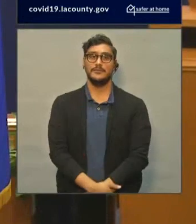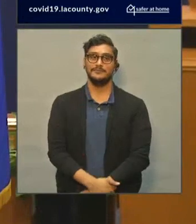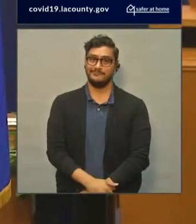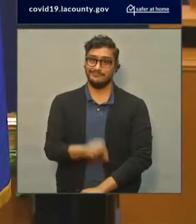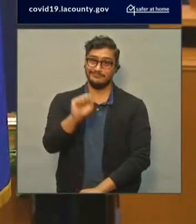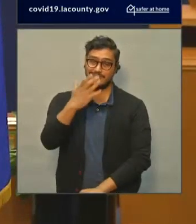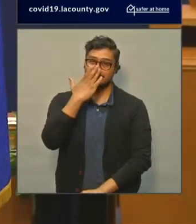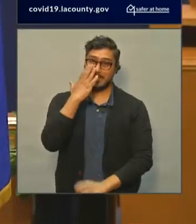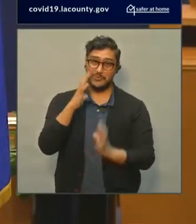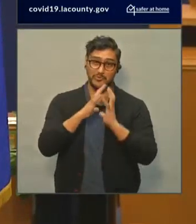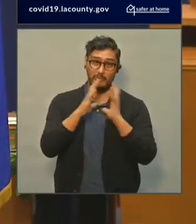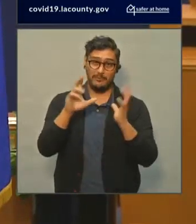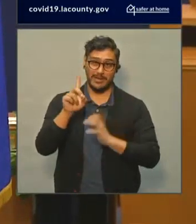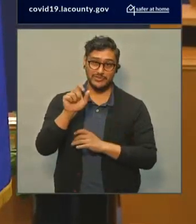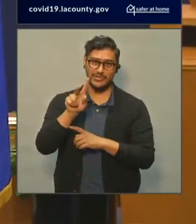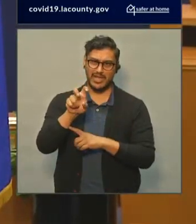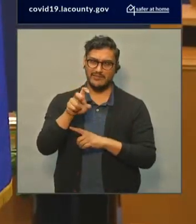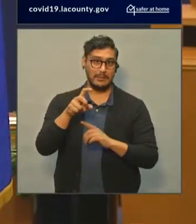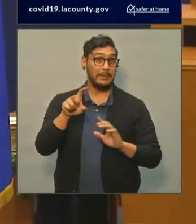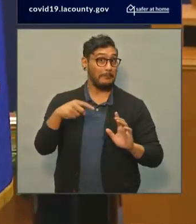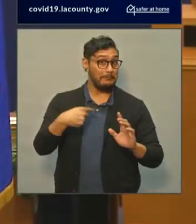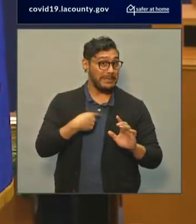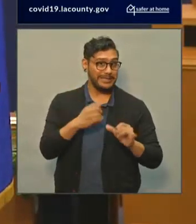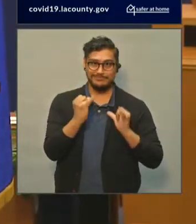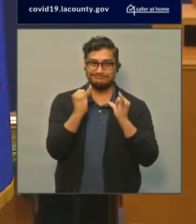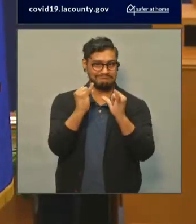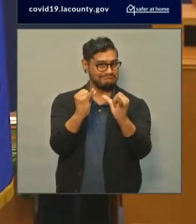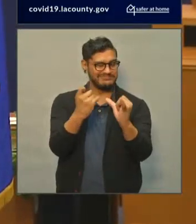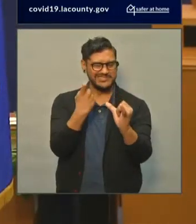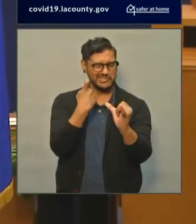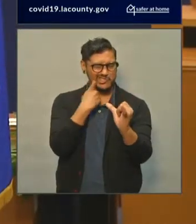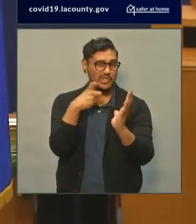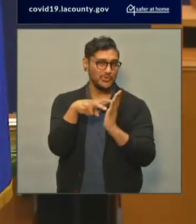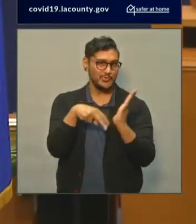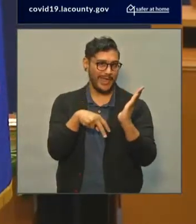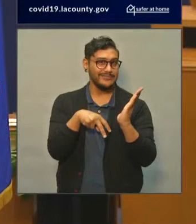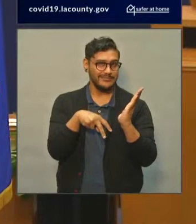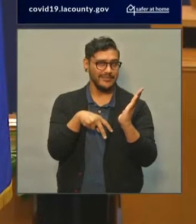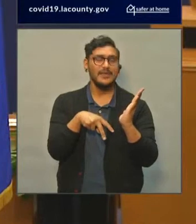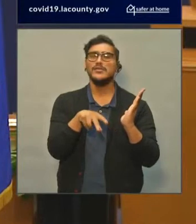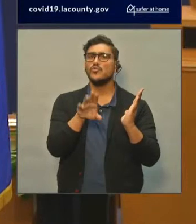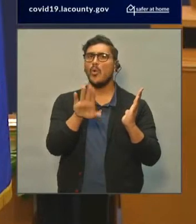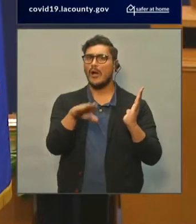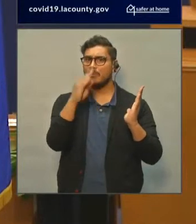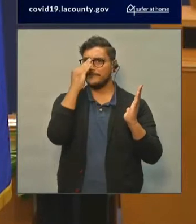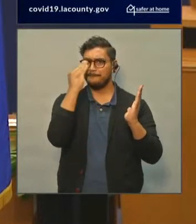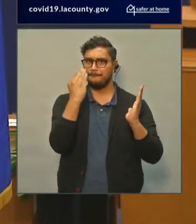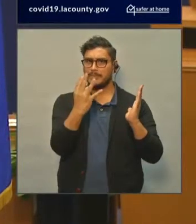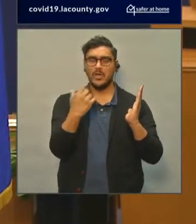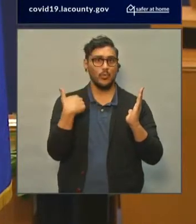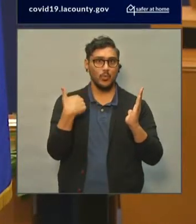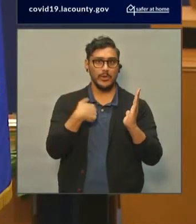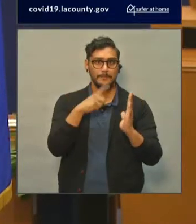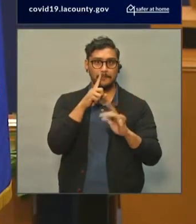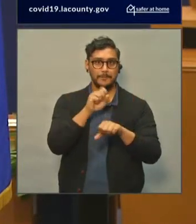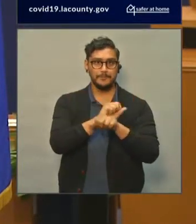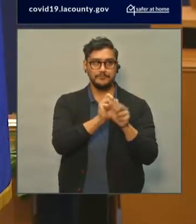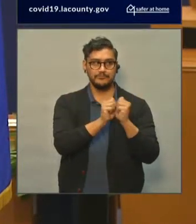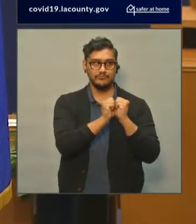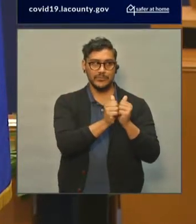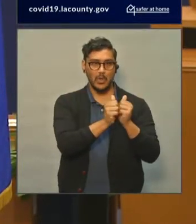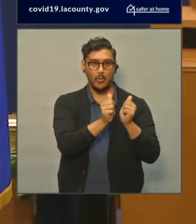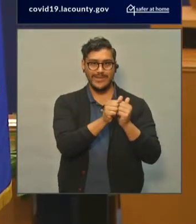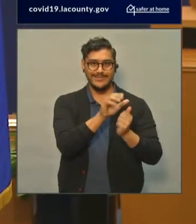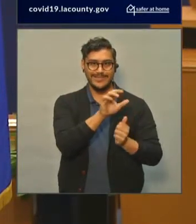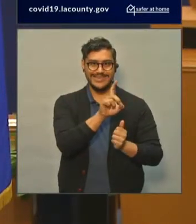Yeah, thanks so much, Dave. And I just read about it also. So I do want to note that we've been working really closely with CDC